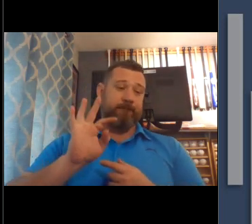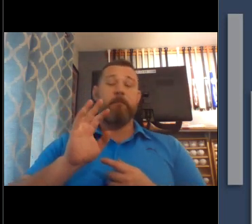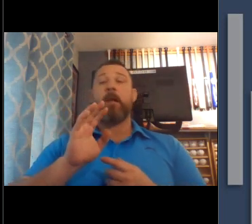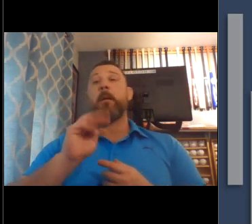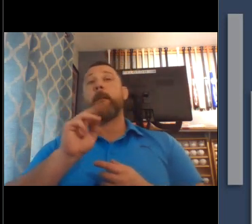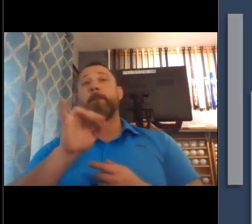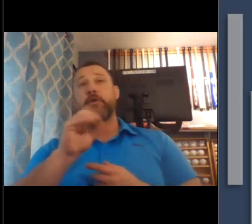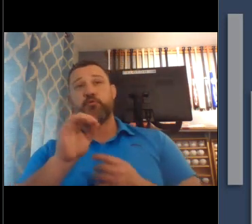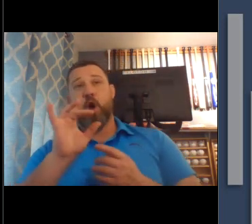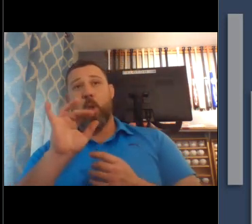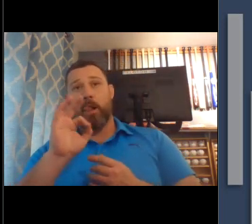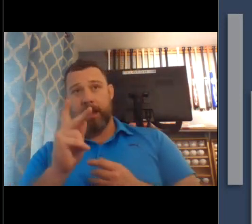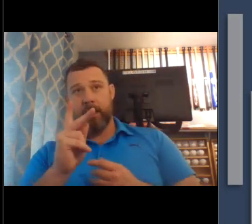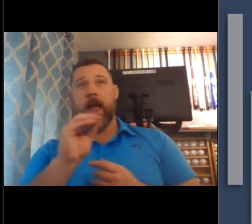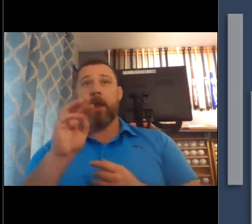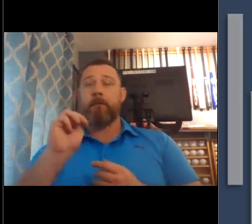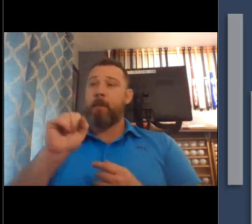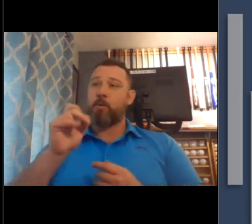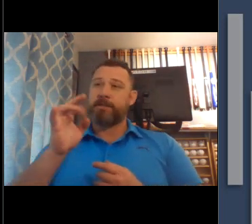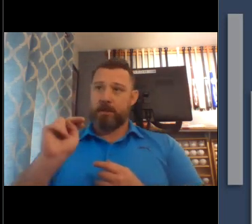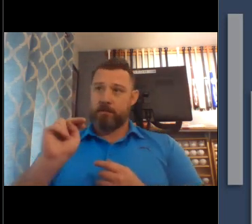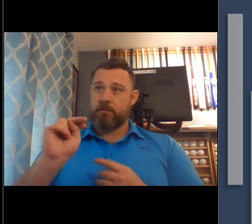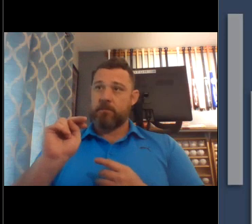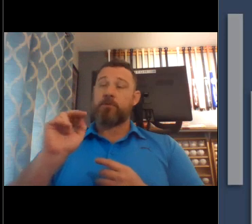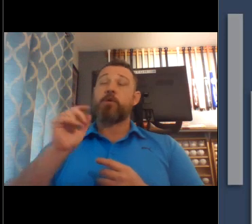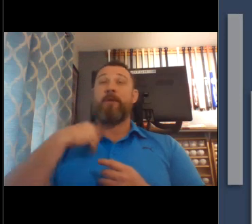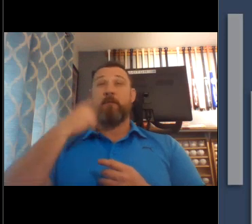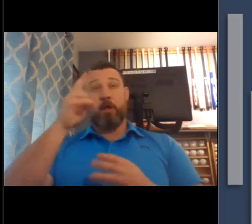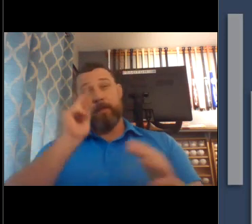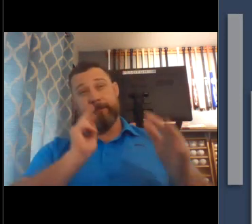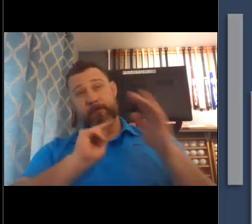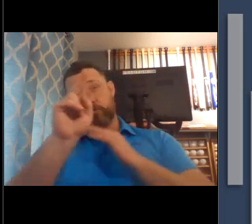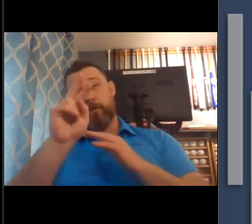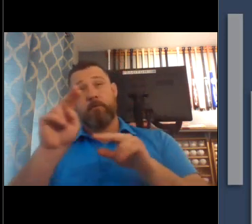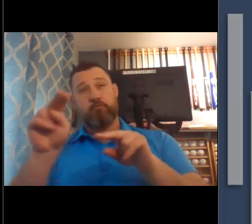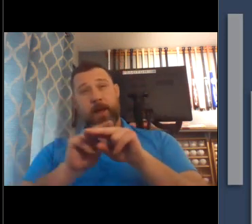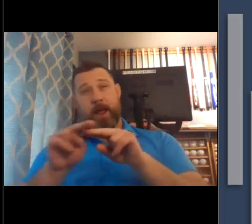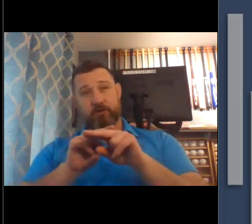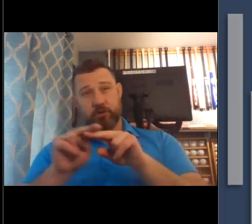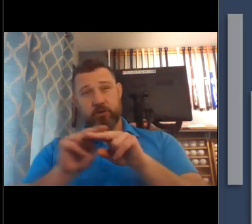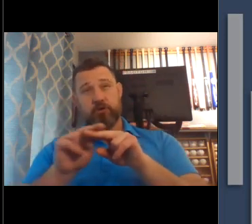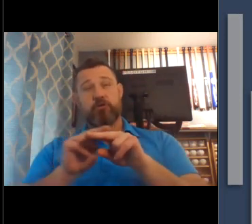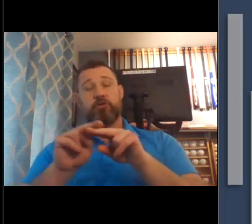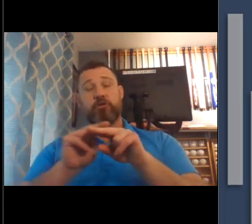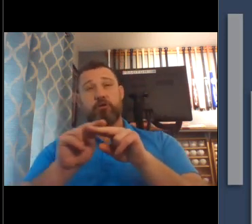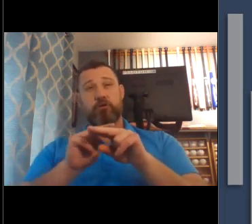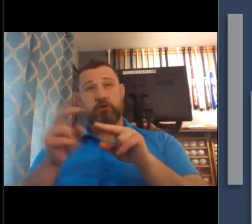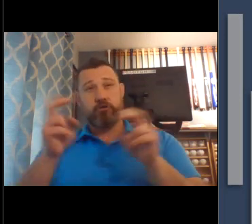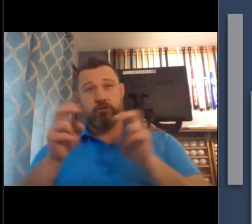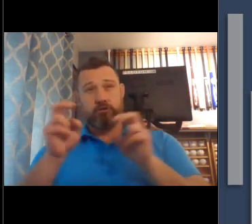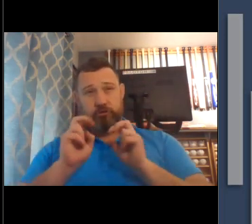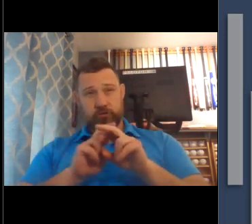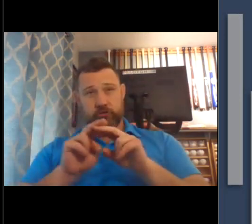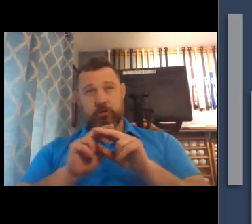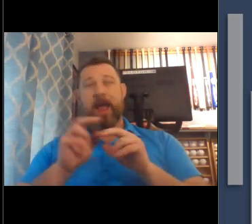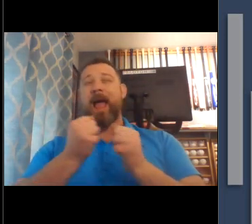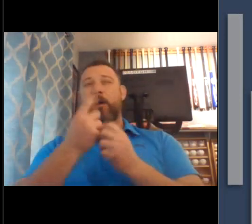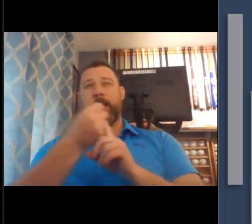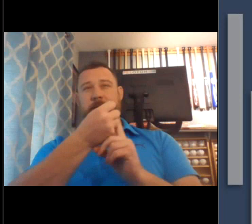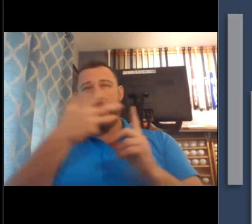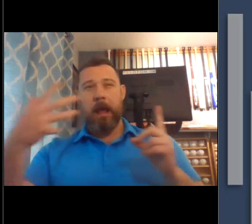does LoSan. And if we were looking at the future of passenger rail, how could we expand more opportunity for that